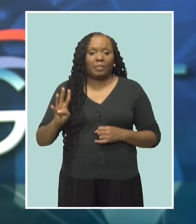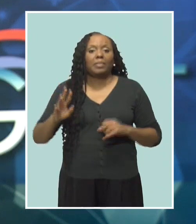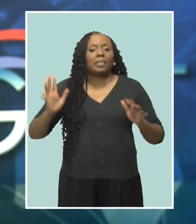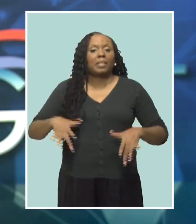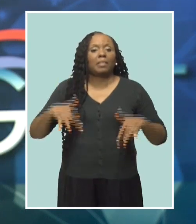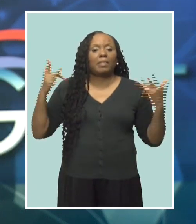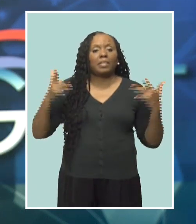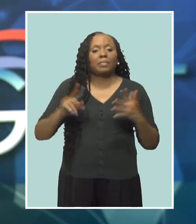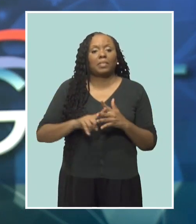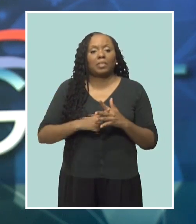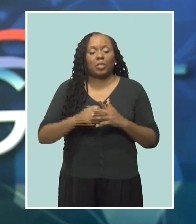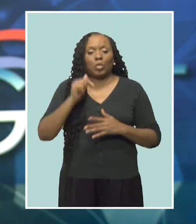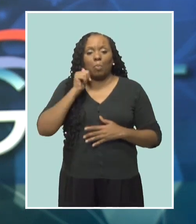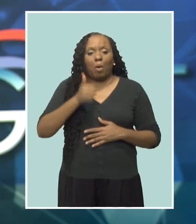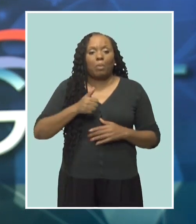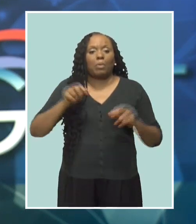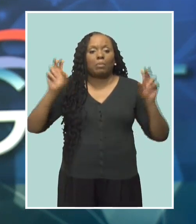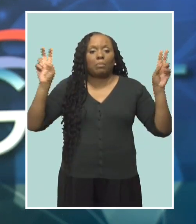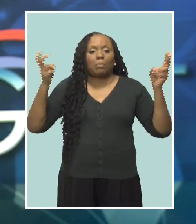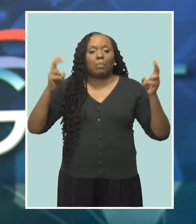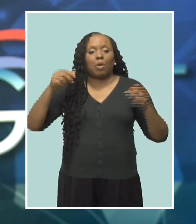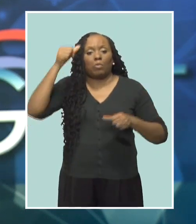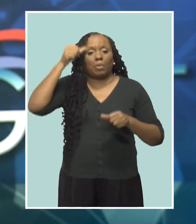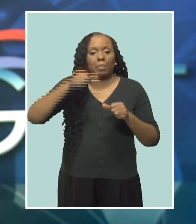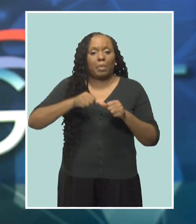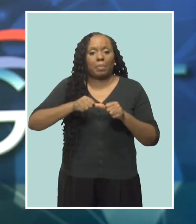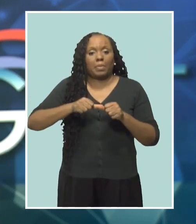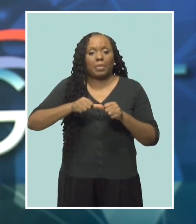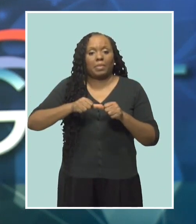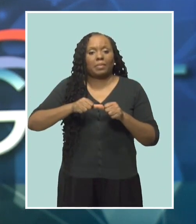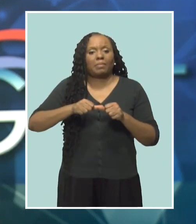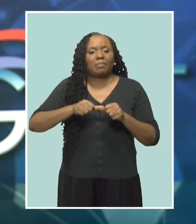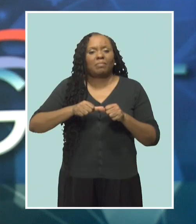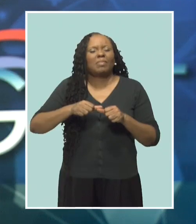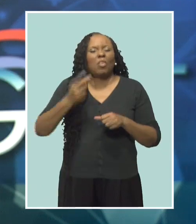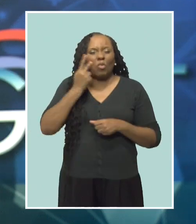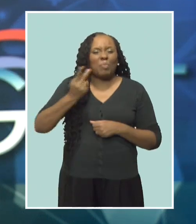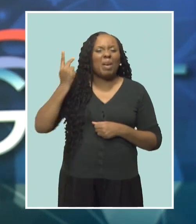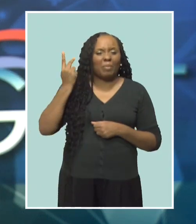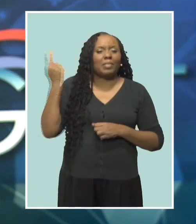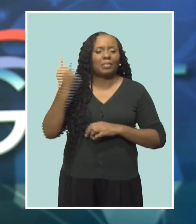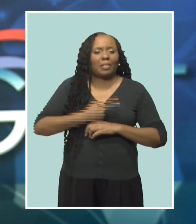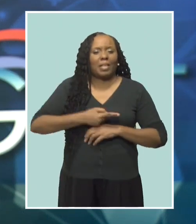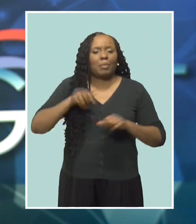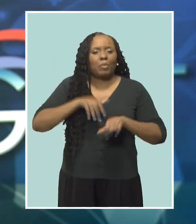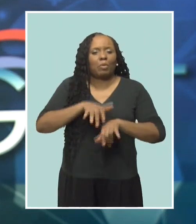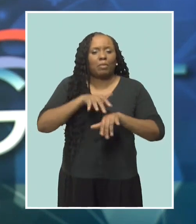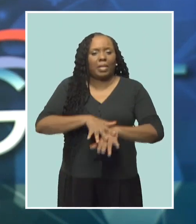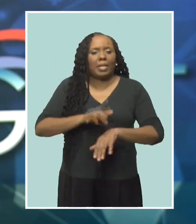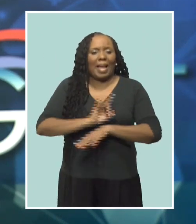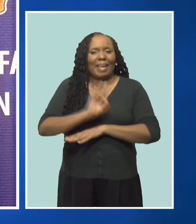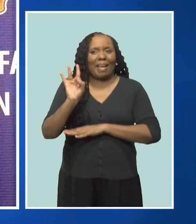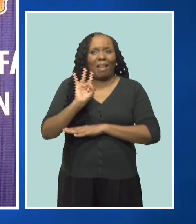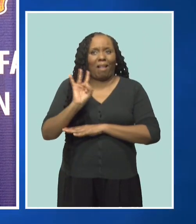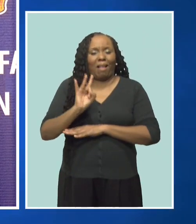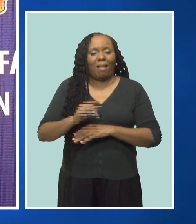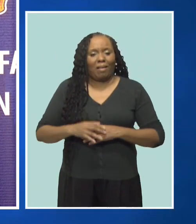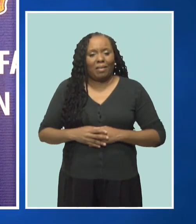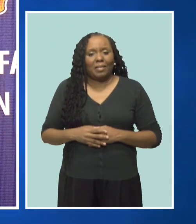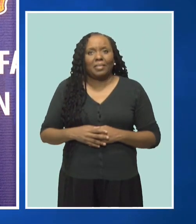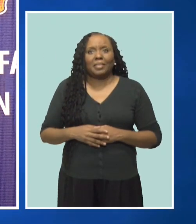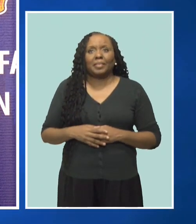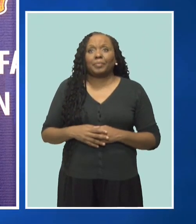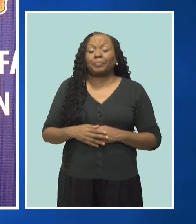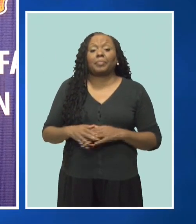will begin from tomorrow with the annual Remembrance Day Parade, which starts at 8 a.m. at National Hero Square. On